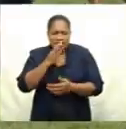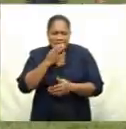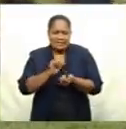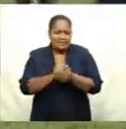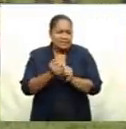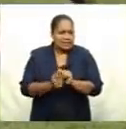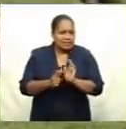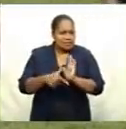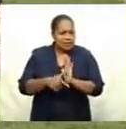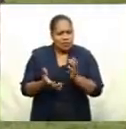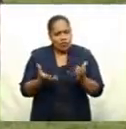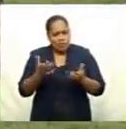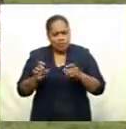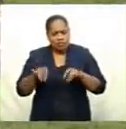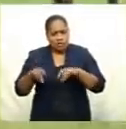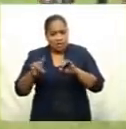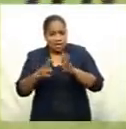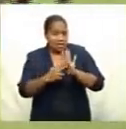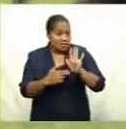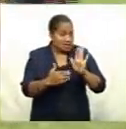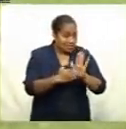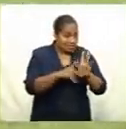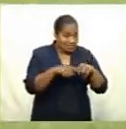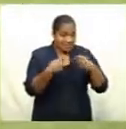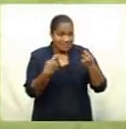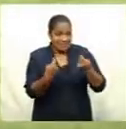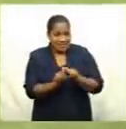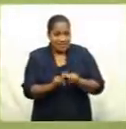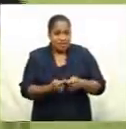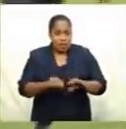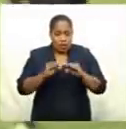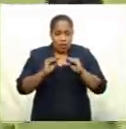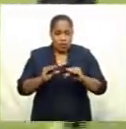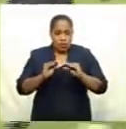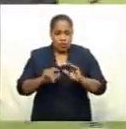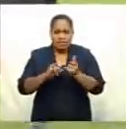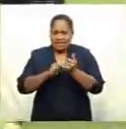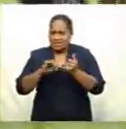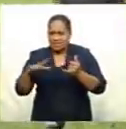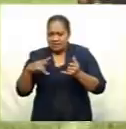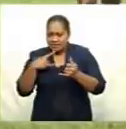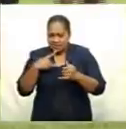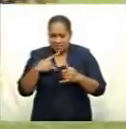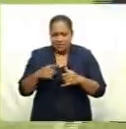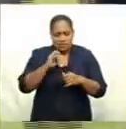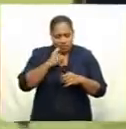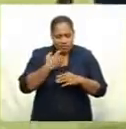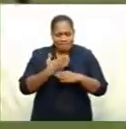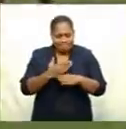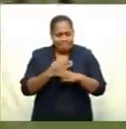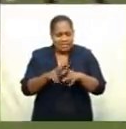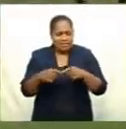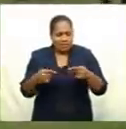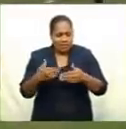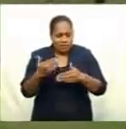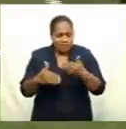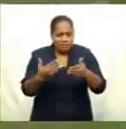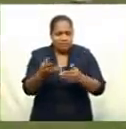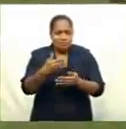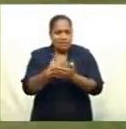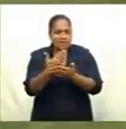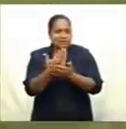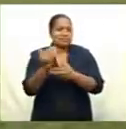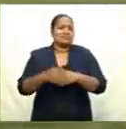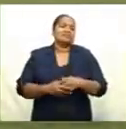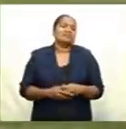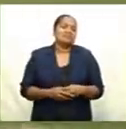compared to their Australian and New Zealand counterparts, coach Sayasi Fuli is optimistic they will work something out in the next few days. Attack has